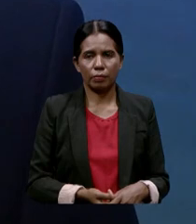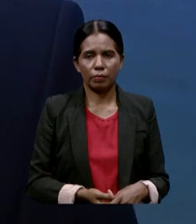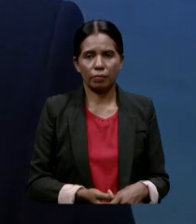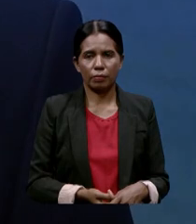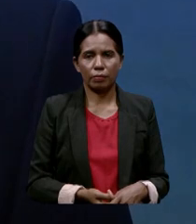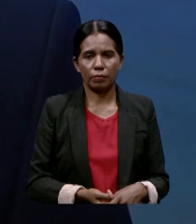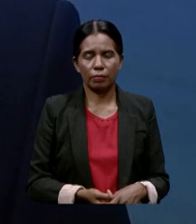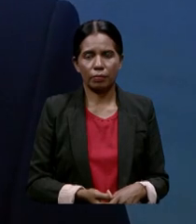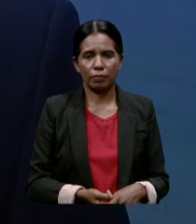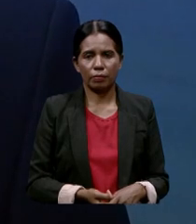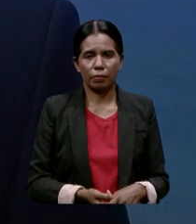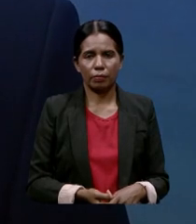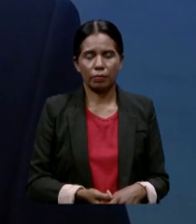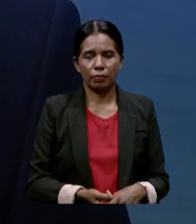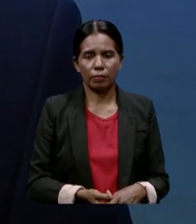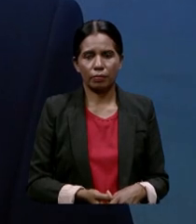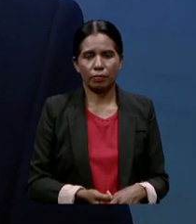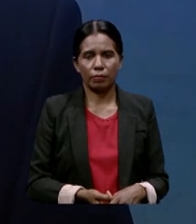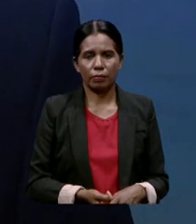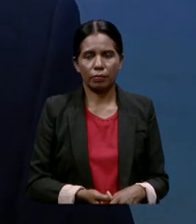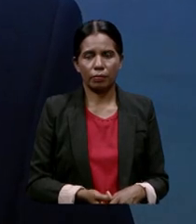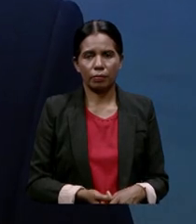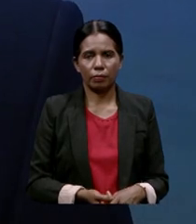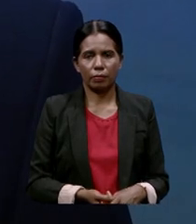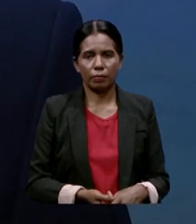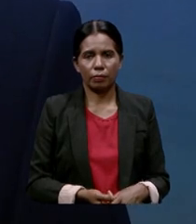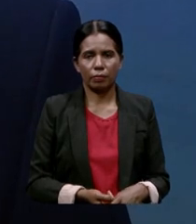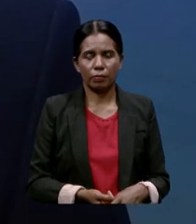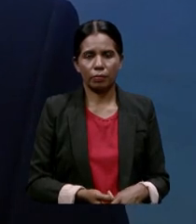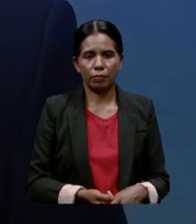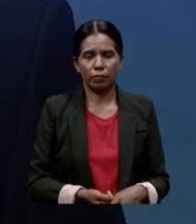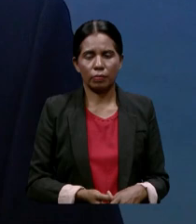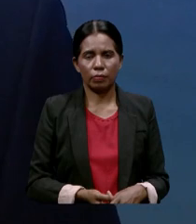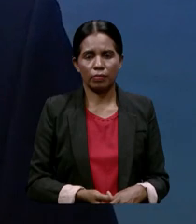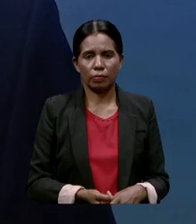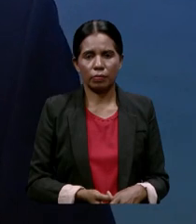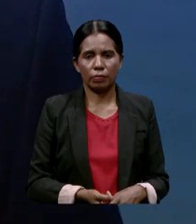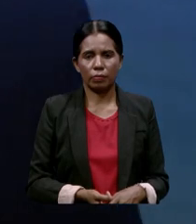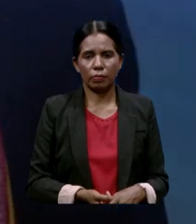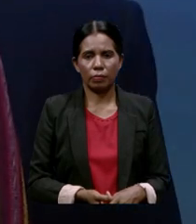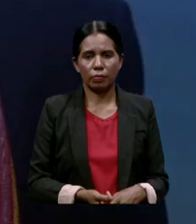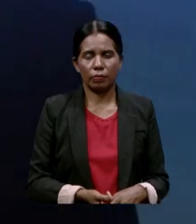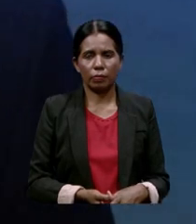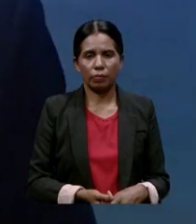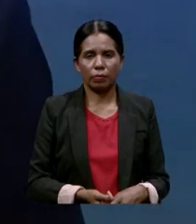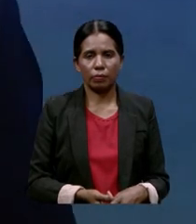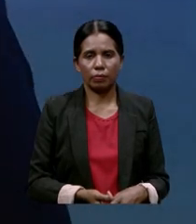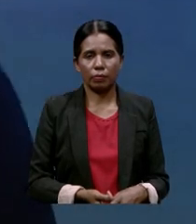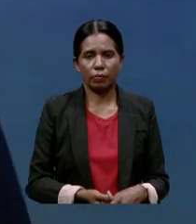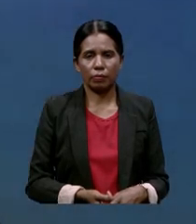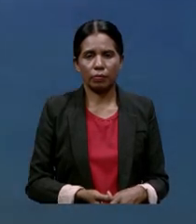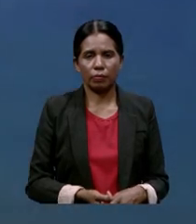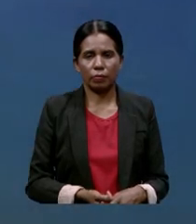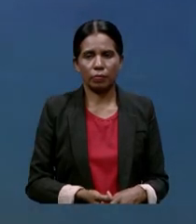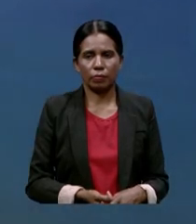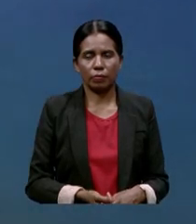United States will continue to be a part of Timor-Leste and continue to work within development assistance. More specifically, with